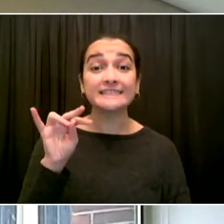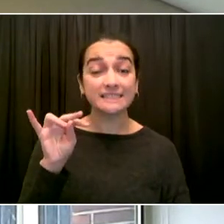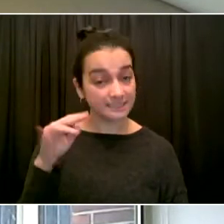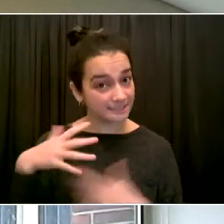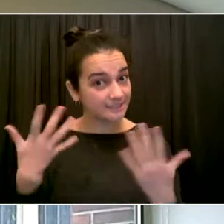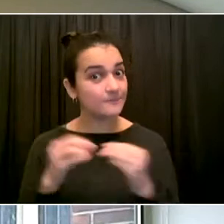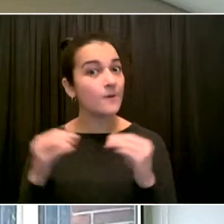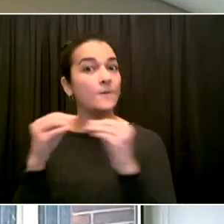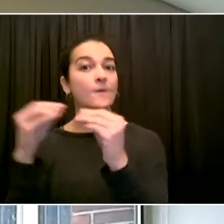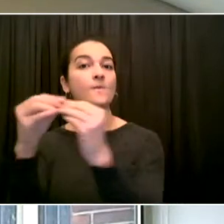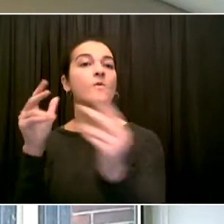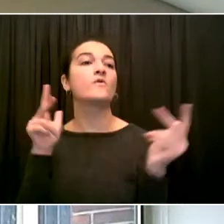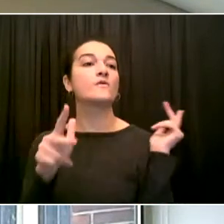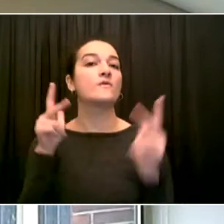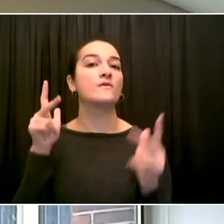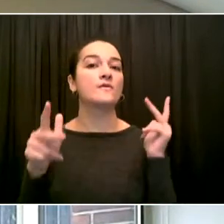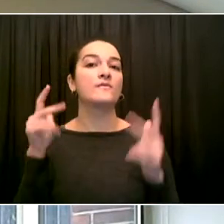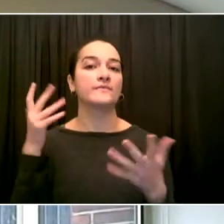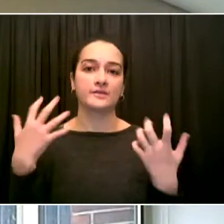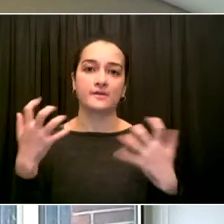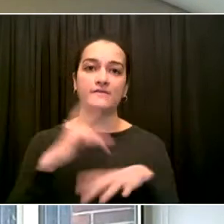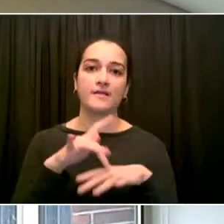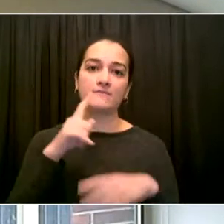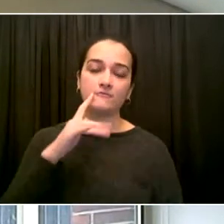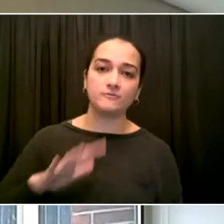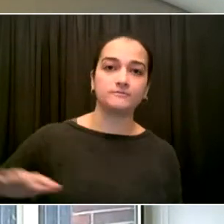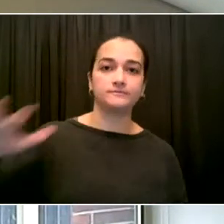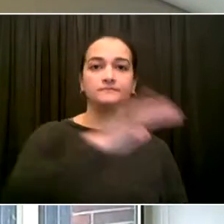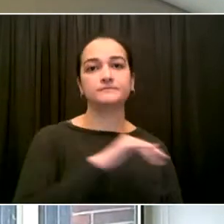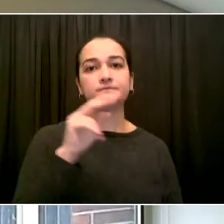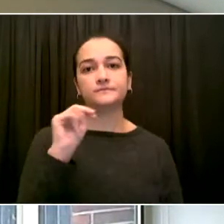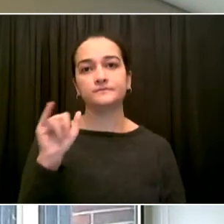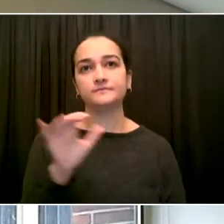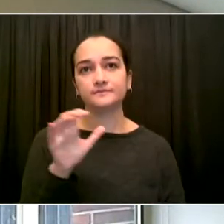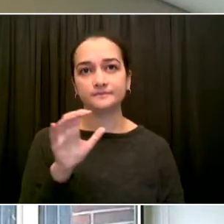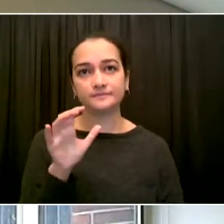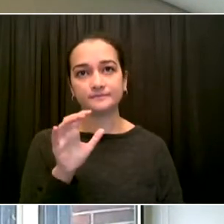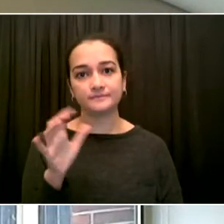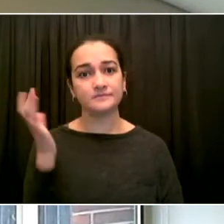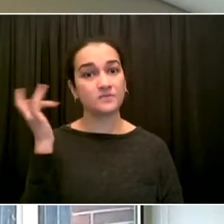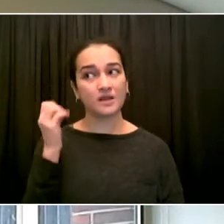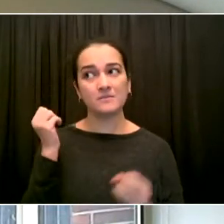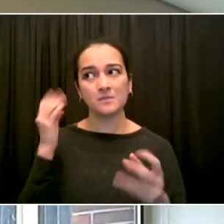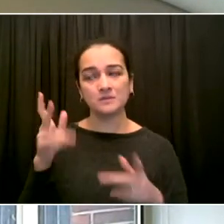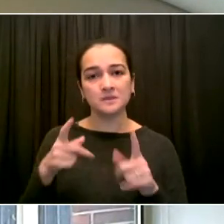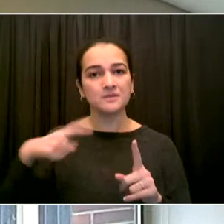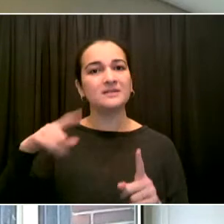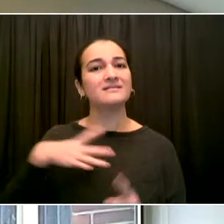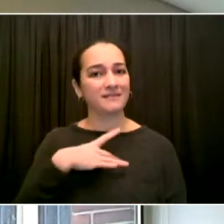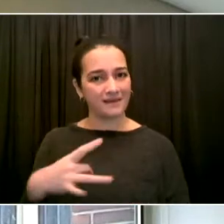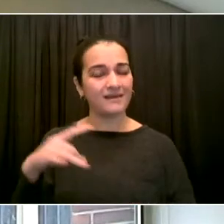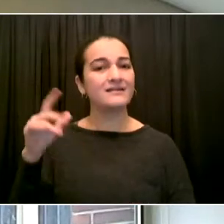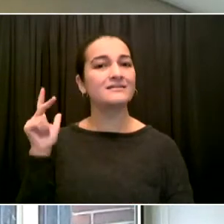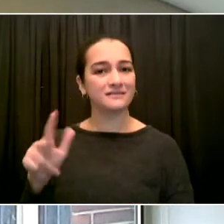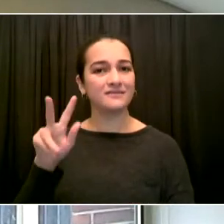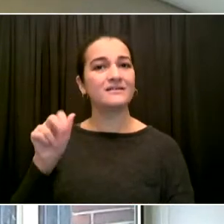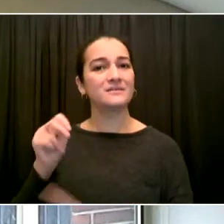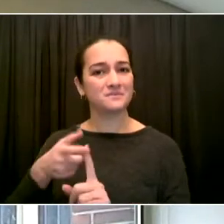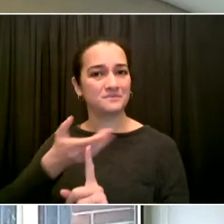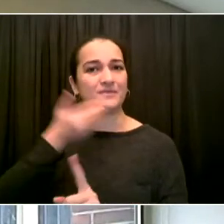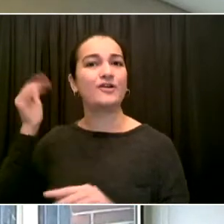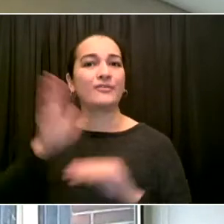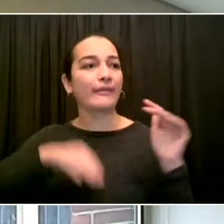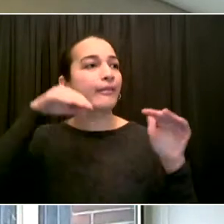community is the best and are able to tell us where we're needed the most, and that's where we are. By working together, we've been able to, with our mobile